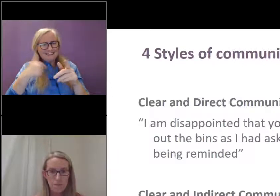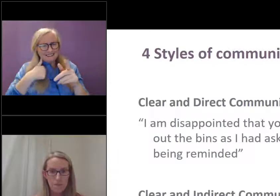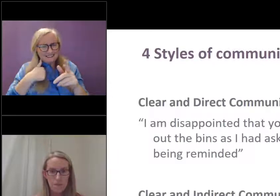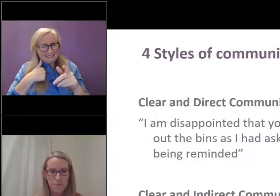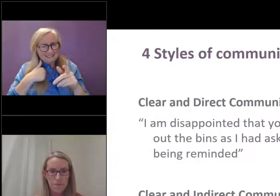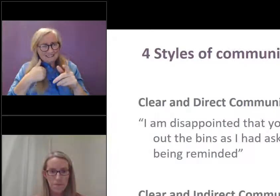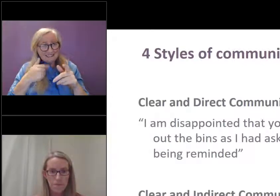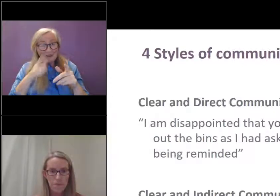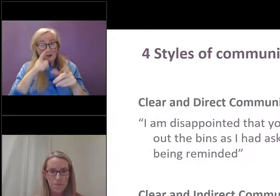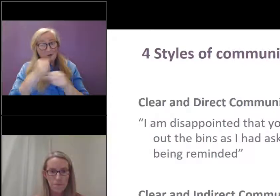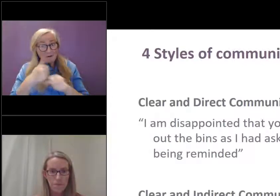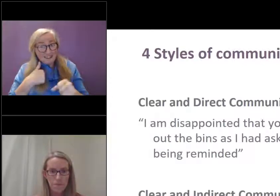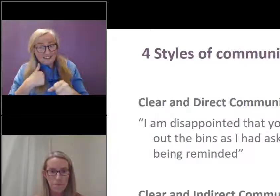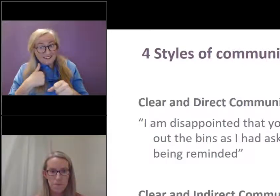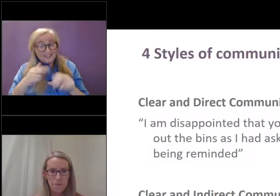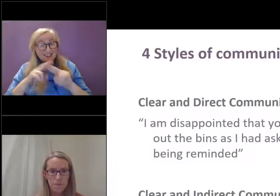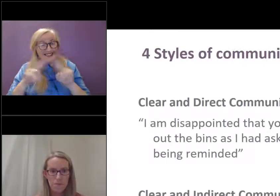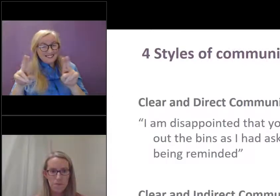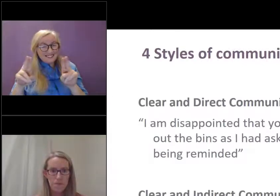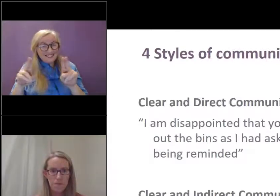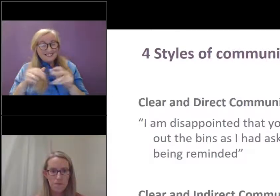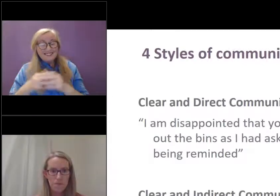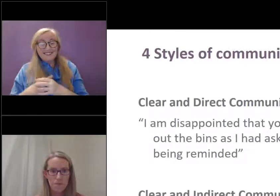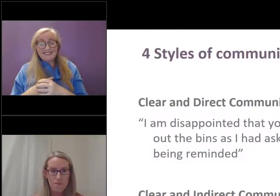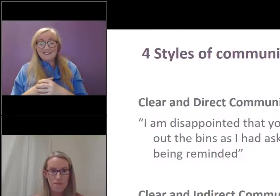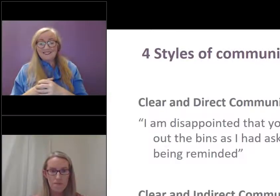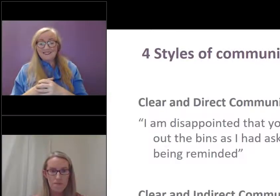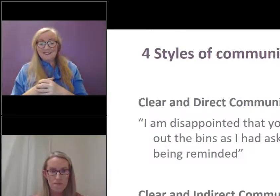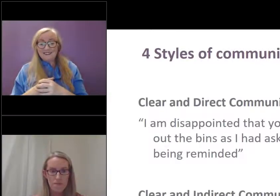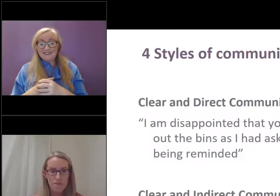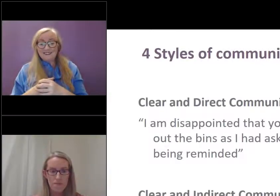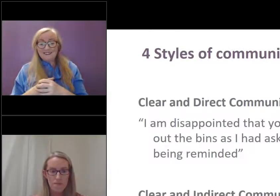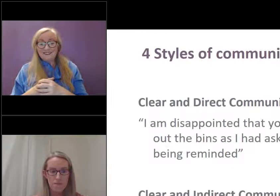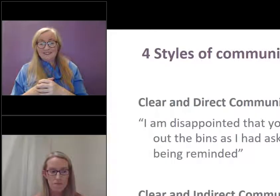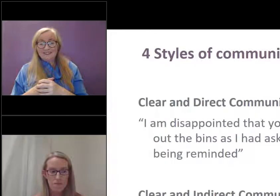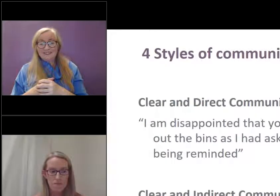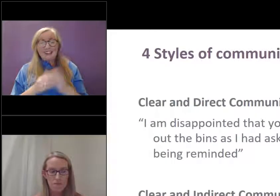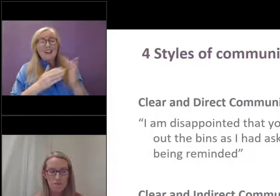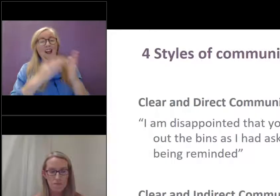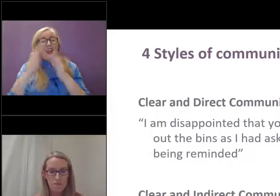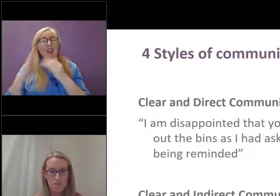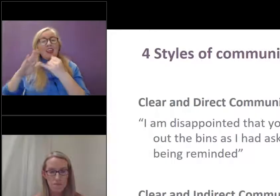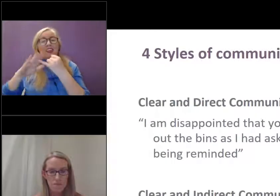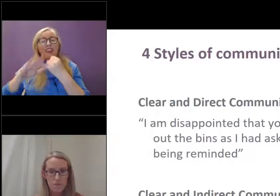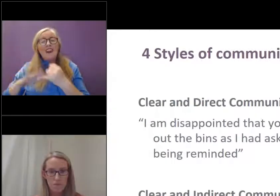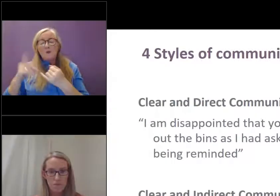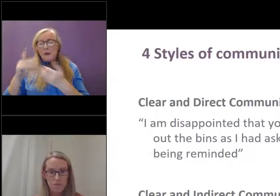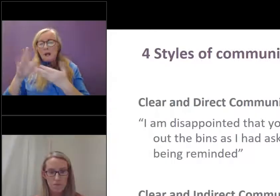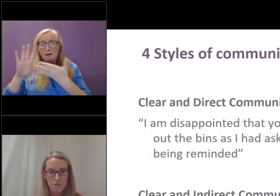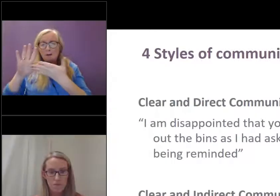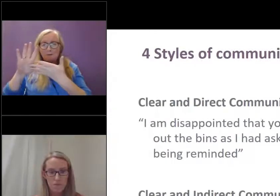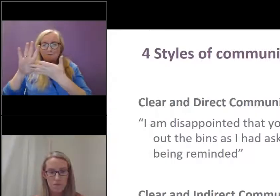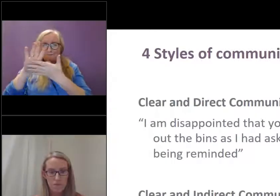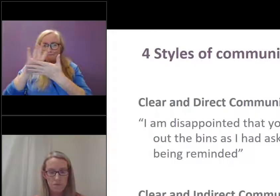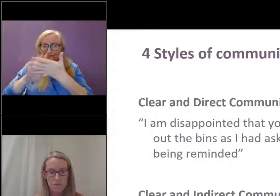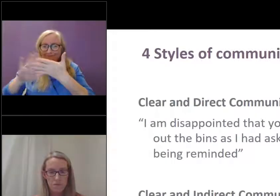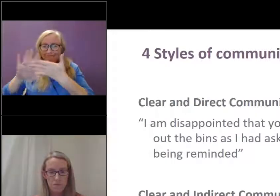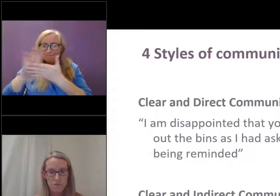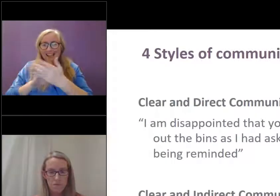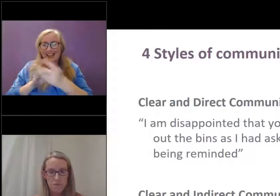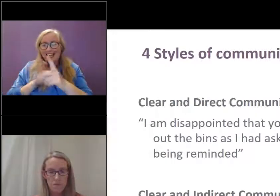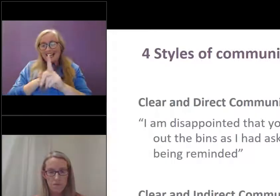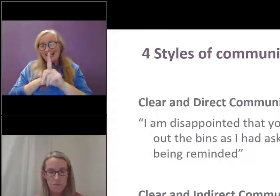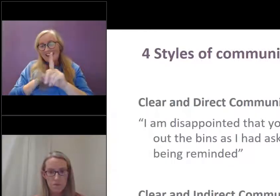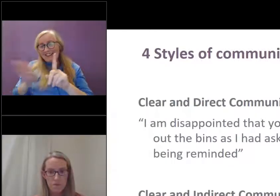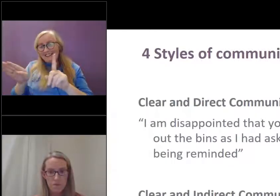can change their approach to that. And the last one would be masked and indirect communication. So that would really